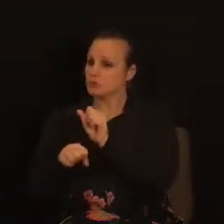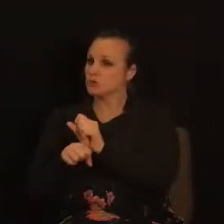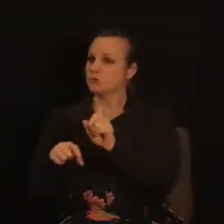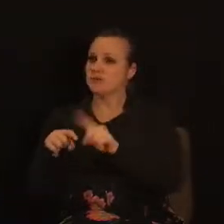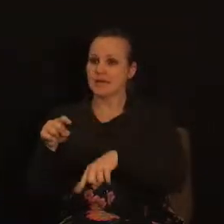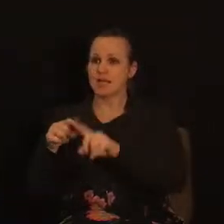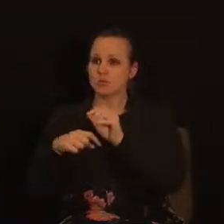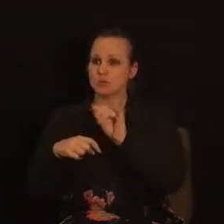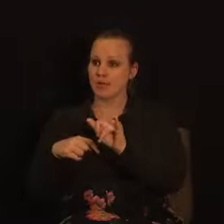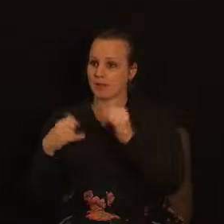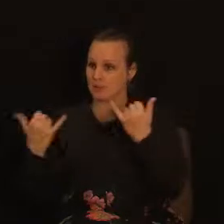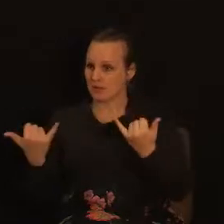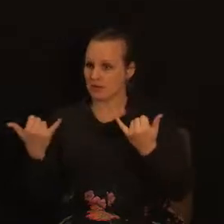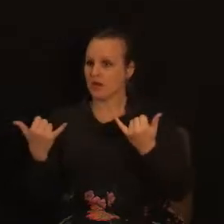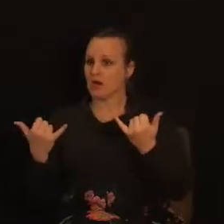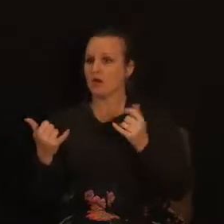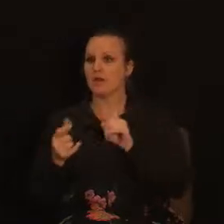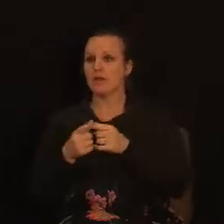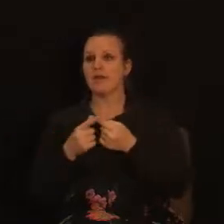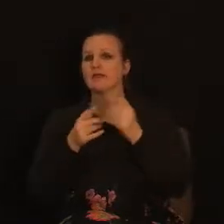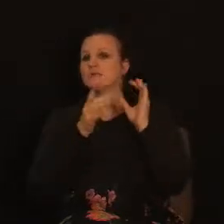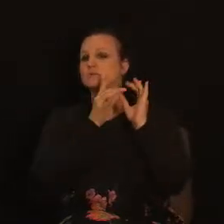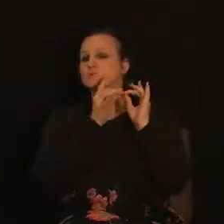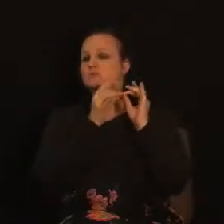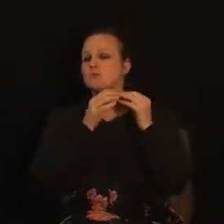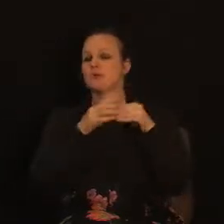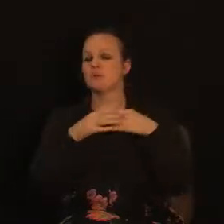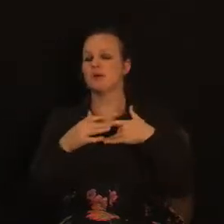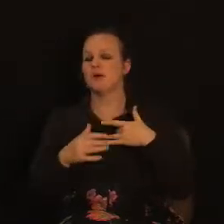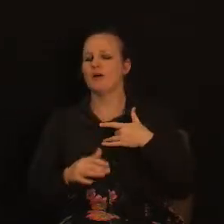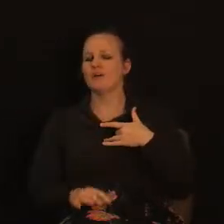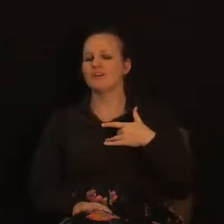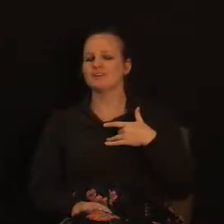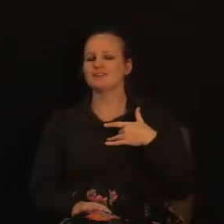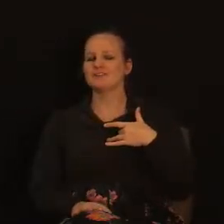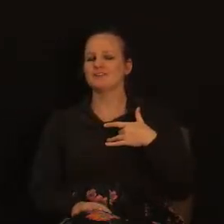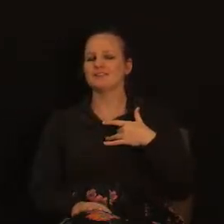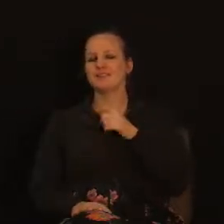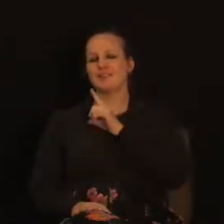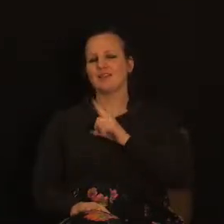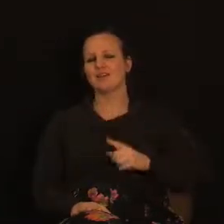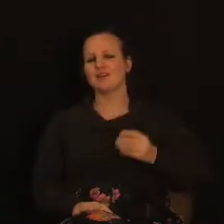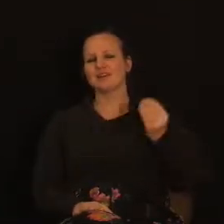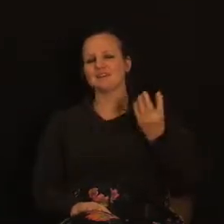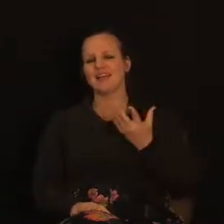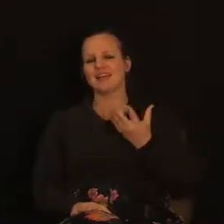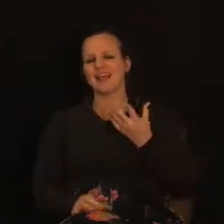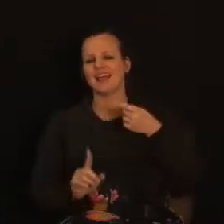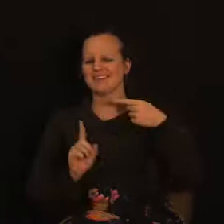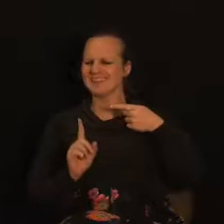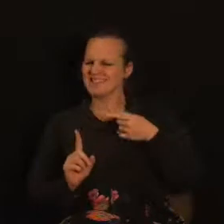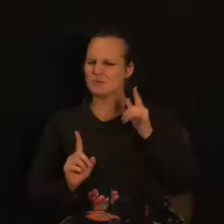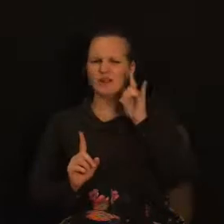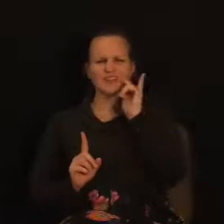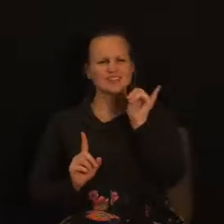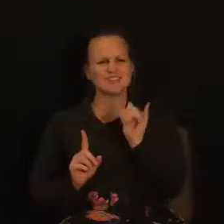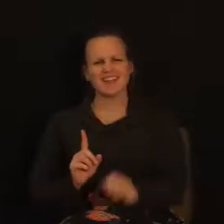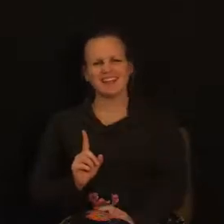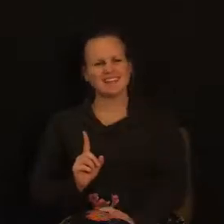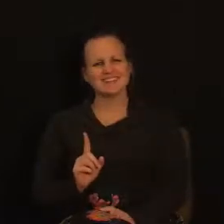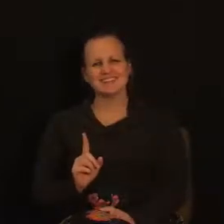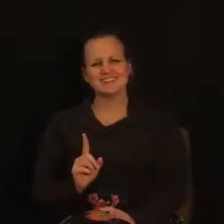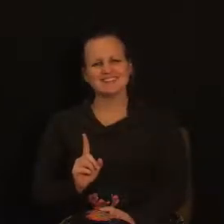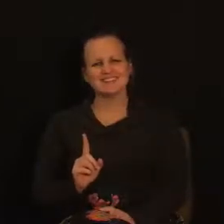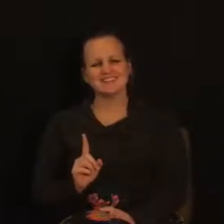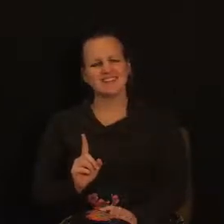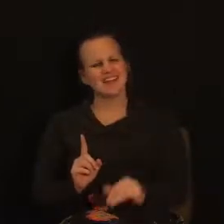that right now. And there's this whisper in my heart of the Lord saying, this is what it looks like. This